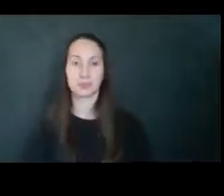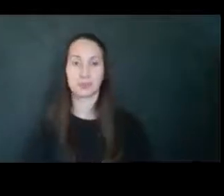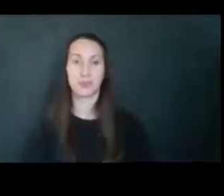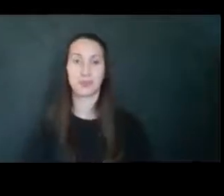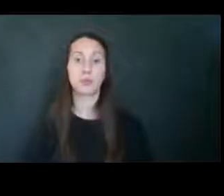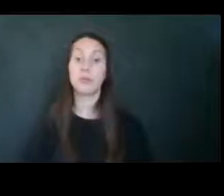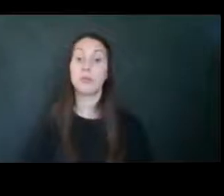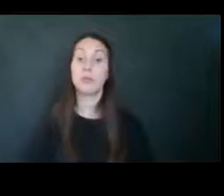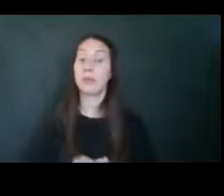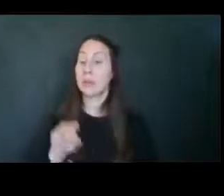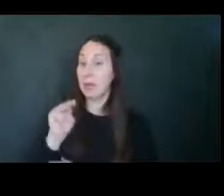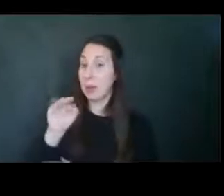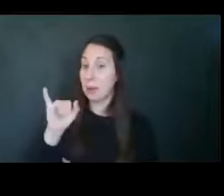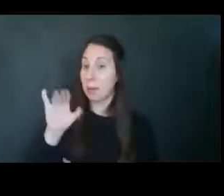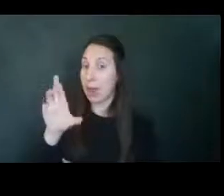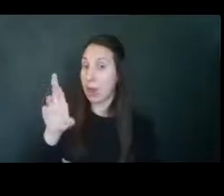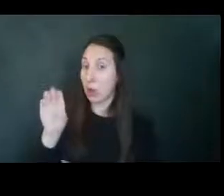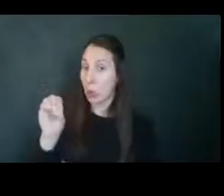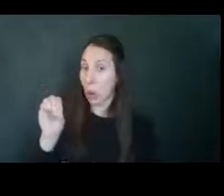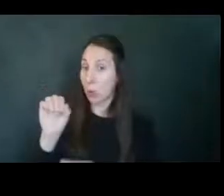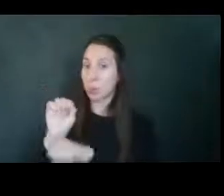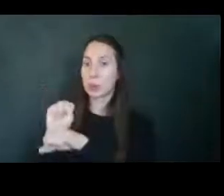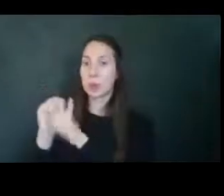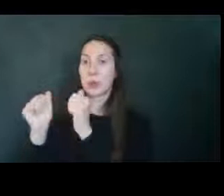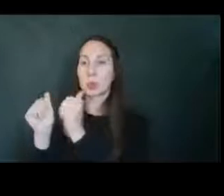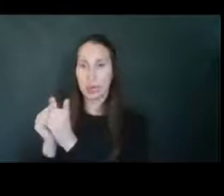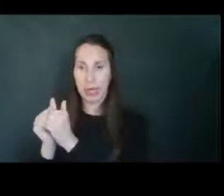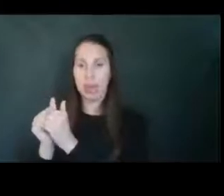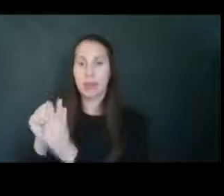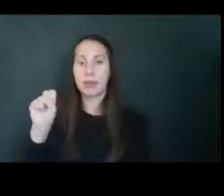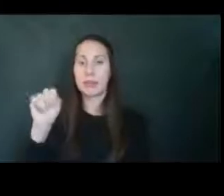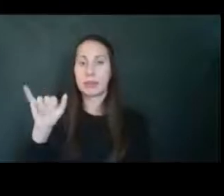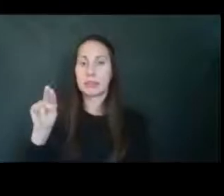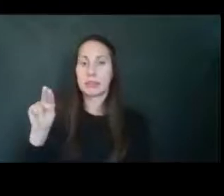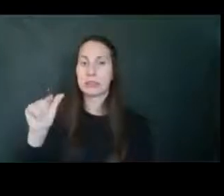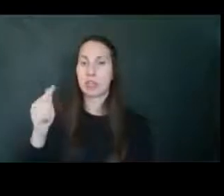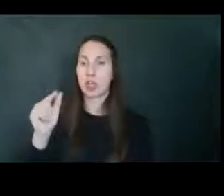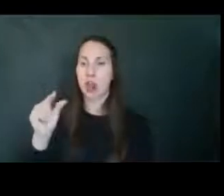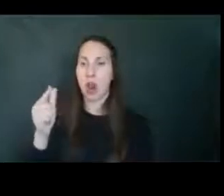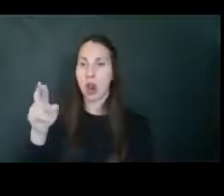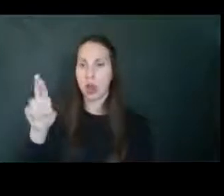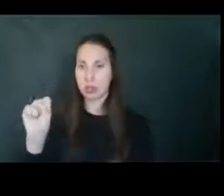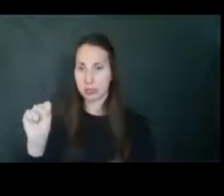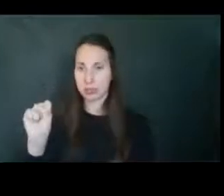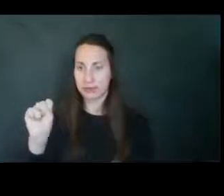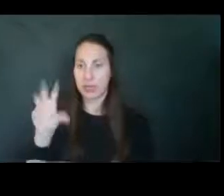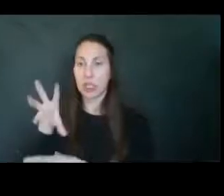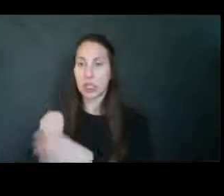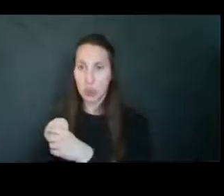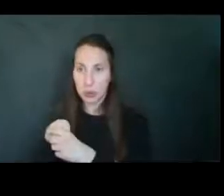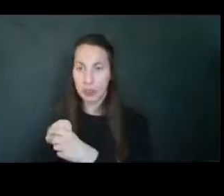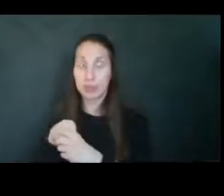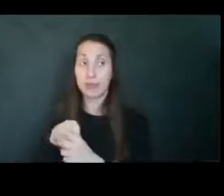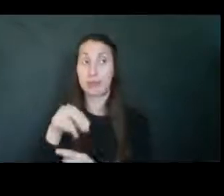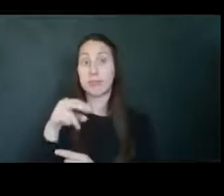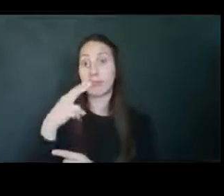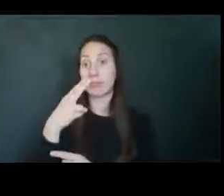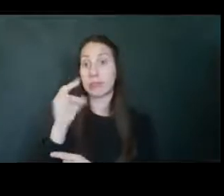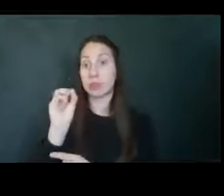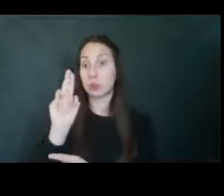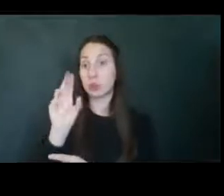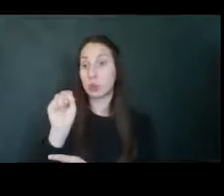project is working with synagogues, which include the synagogues in Houston and in Los Angeles, in